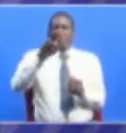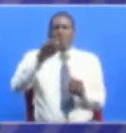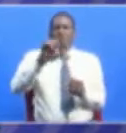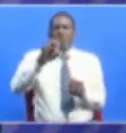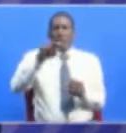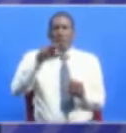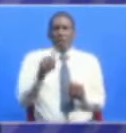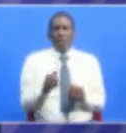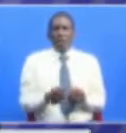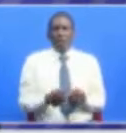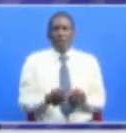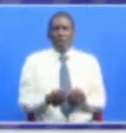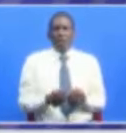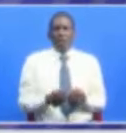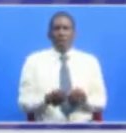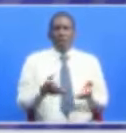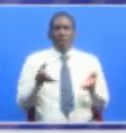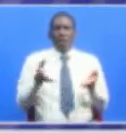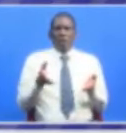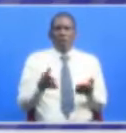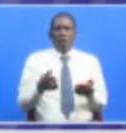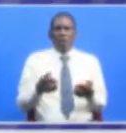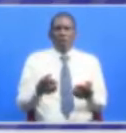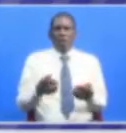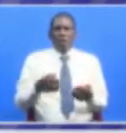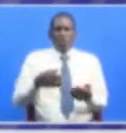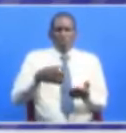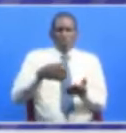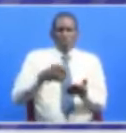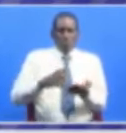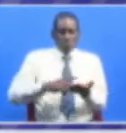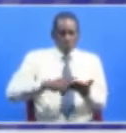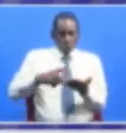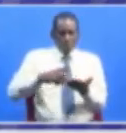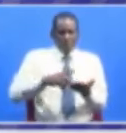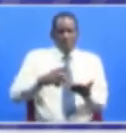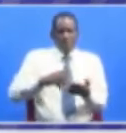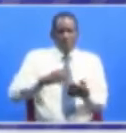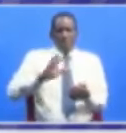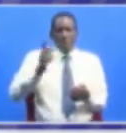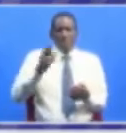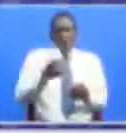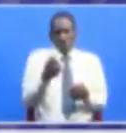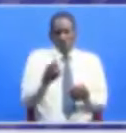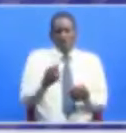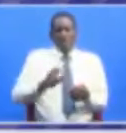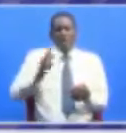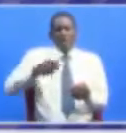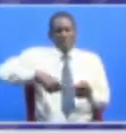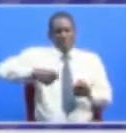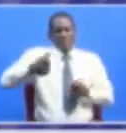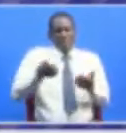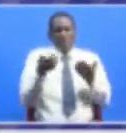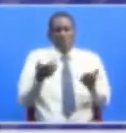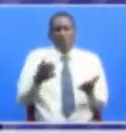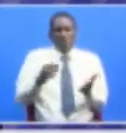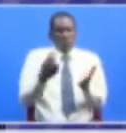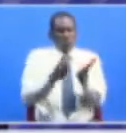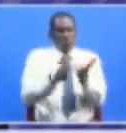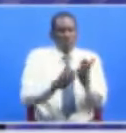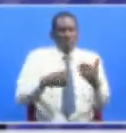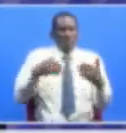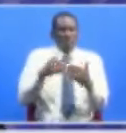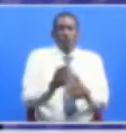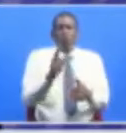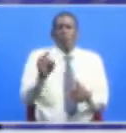1. More effects on the weak Kenyan shilling shows the value of Kenya's exports to Uganda crossed the 100 billion shilling